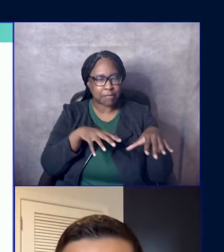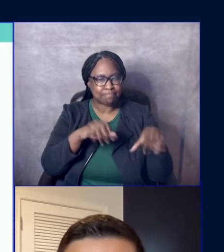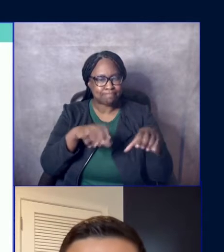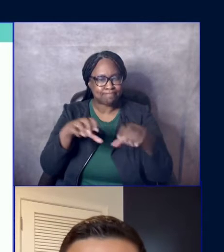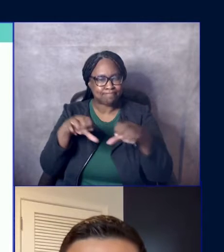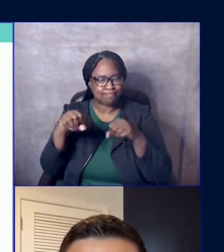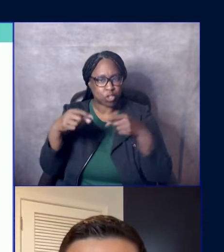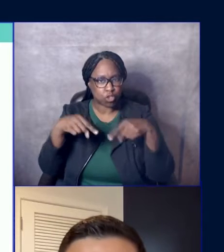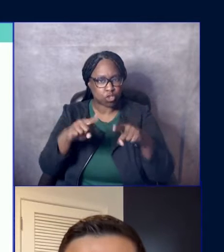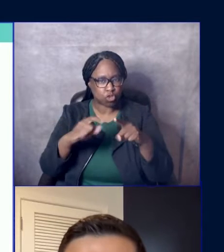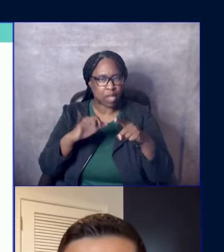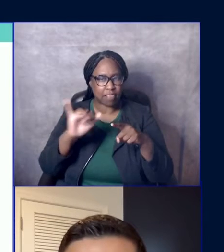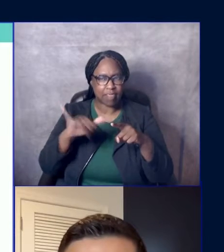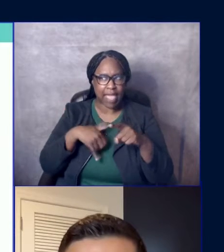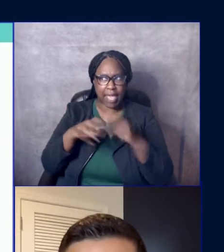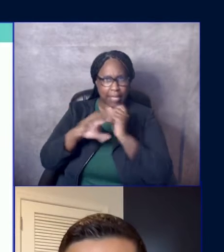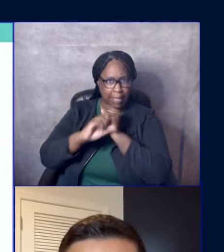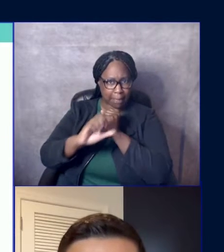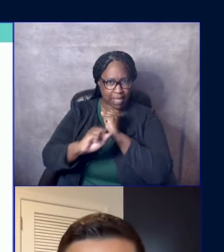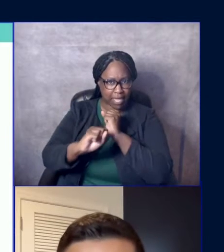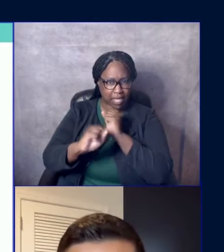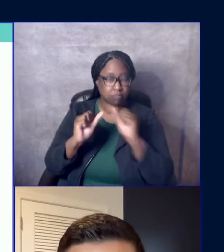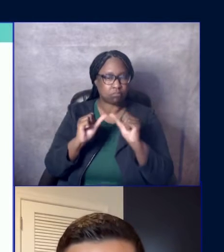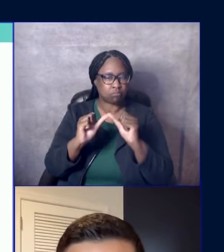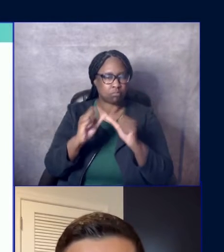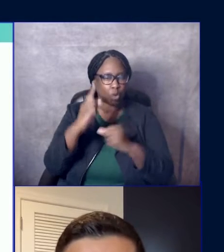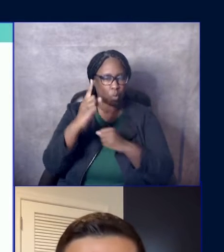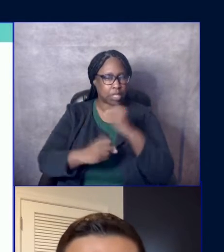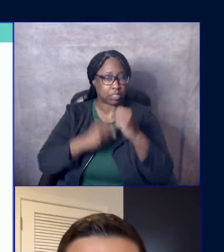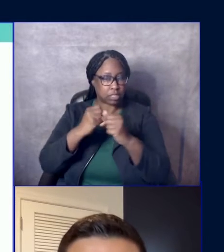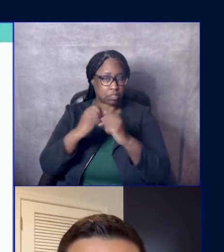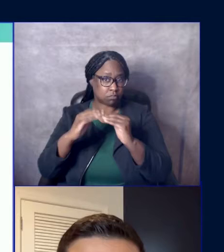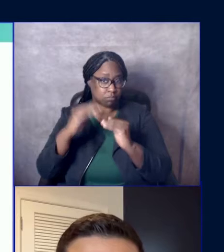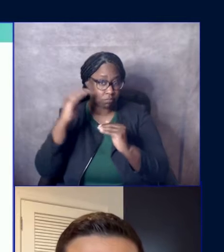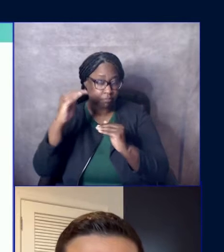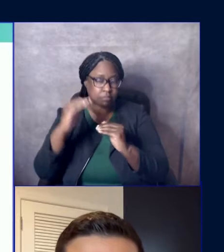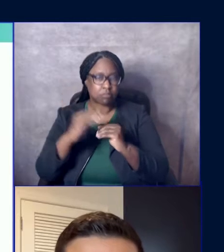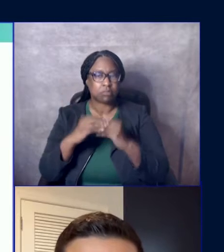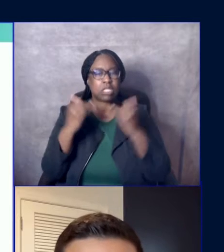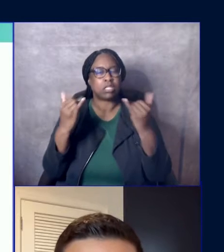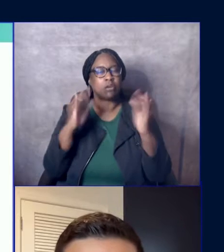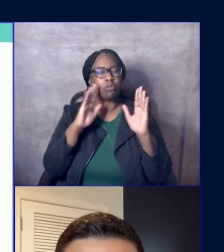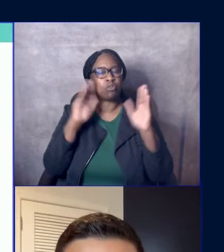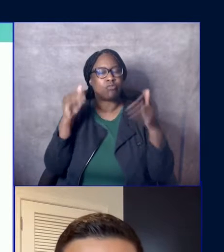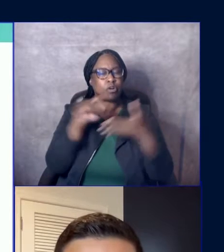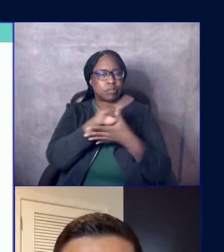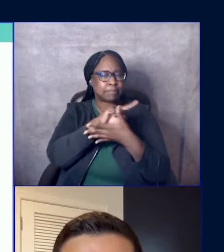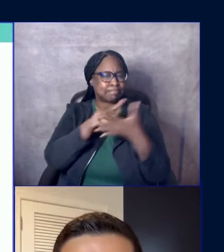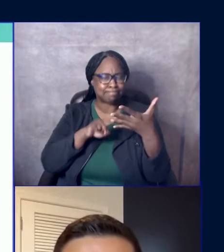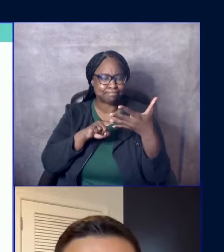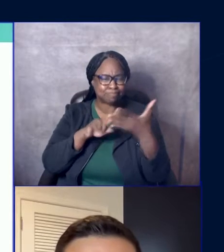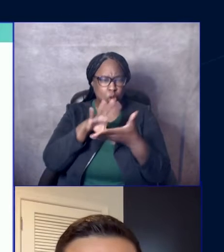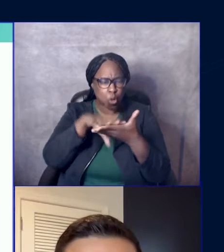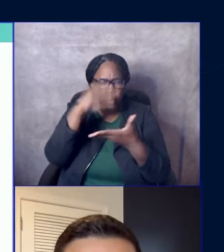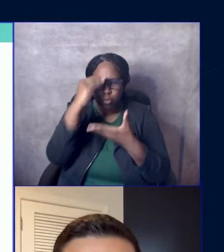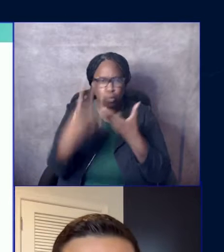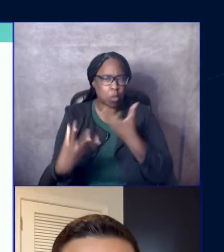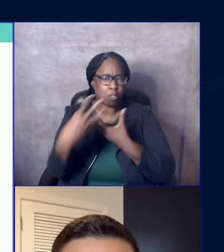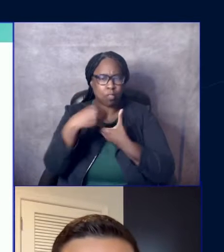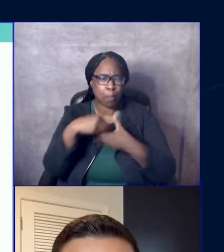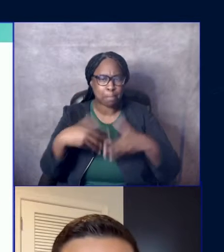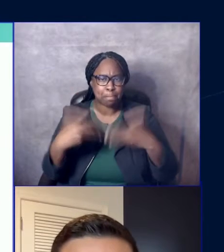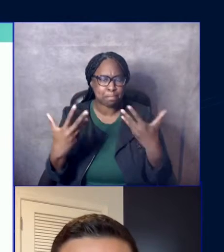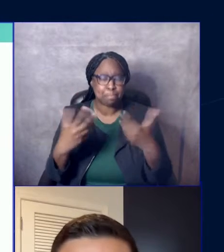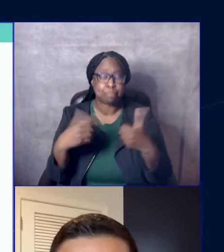long. But we're going to focus on just a few things and some of the lessons that we learned. And one was really that while